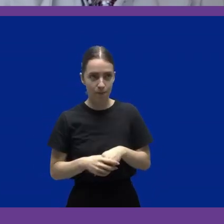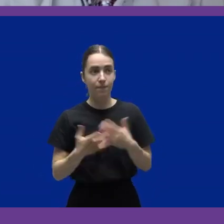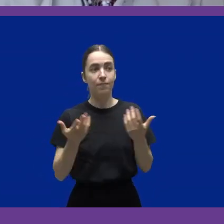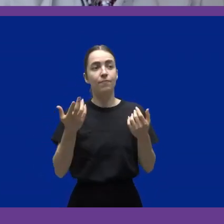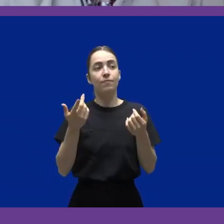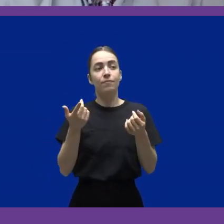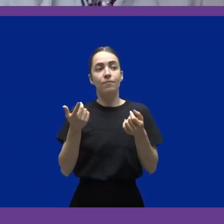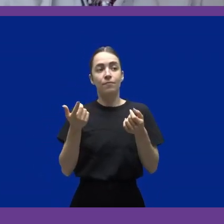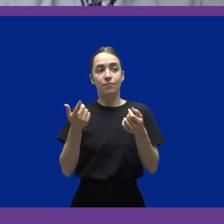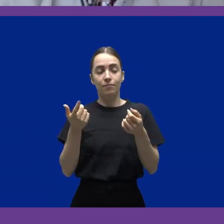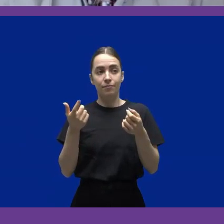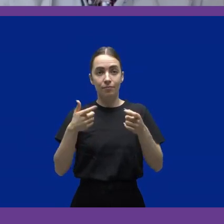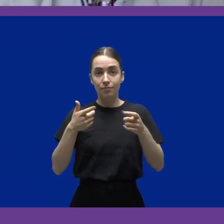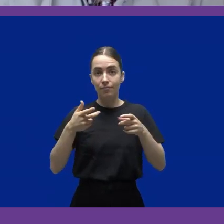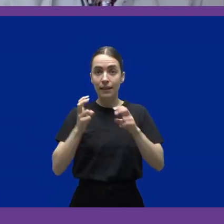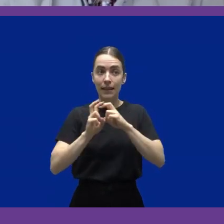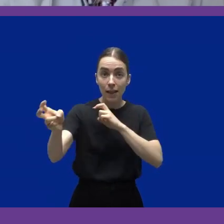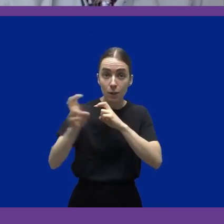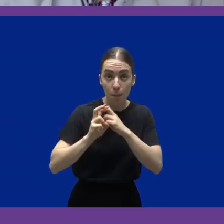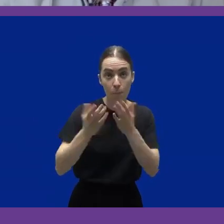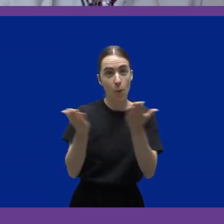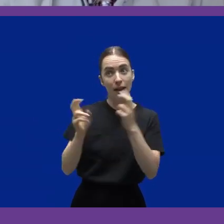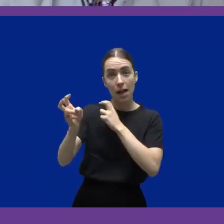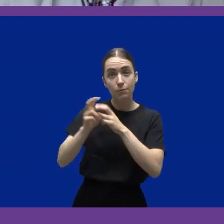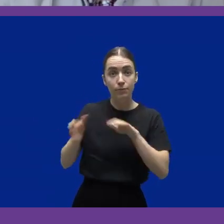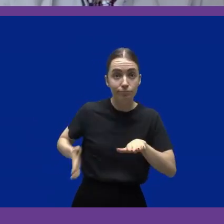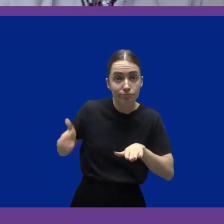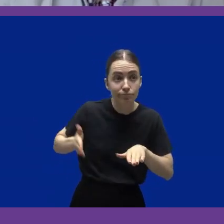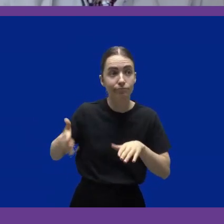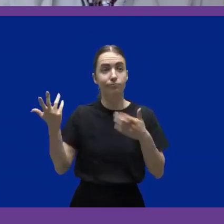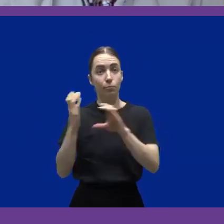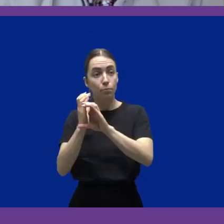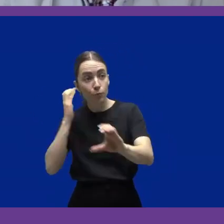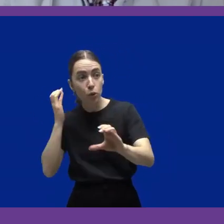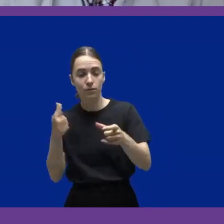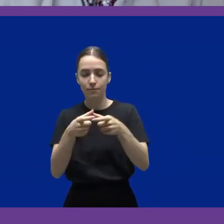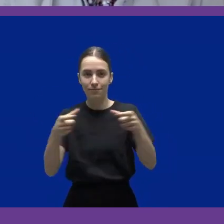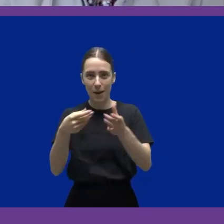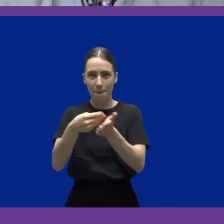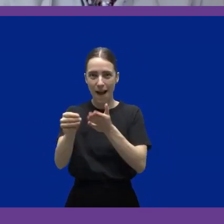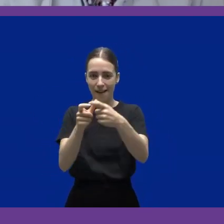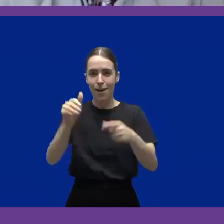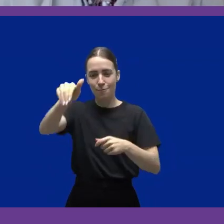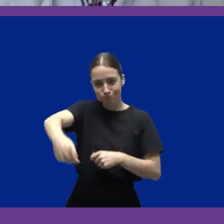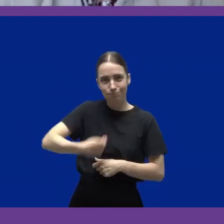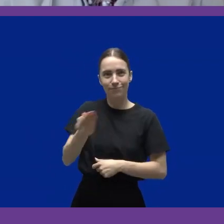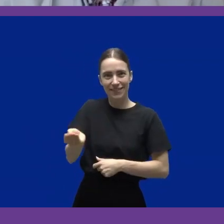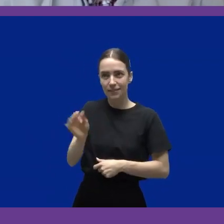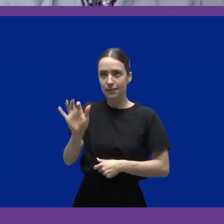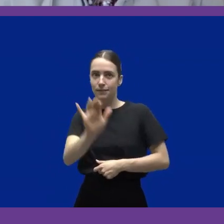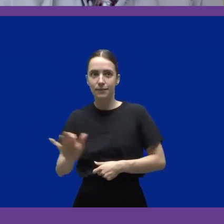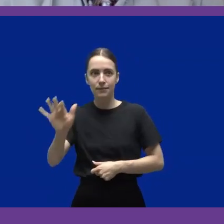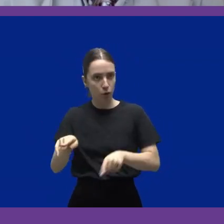Who must comply? The manufacturers, service providers, importers, and distributors operating in the EU. They have to